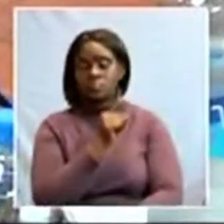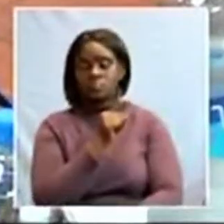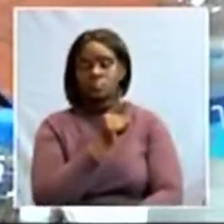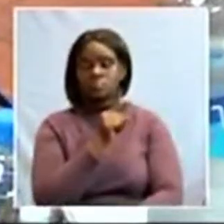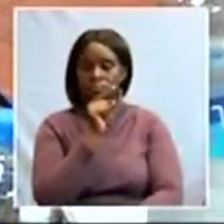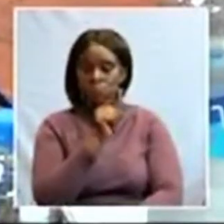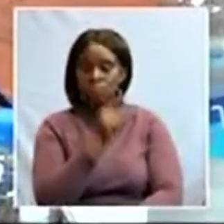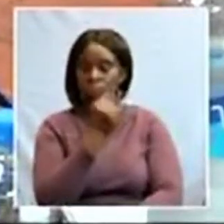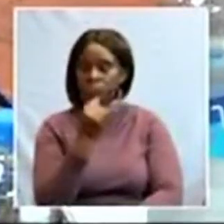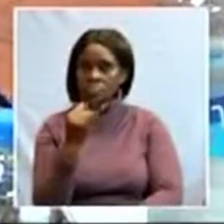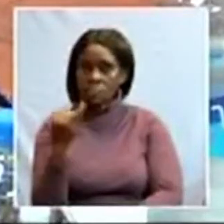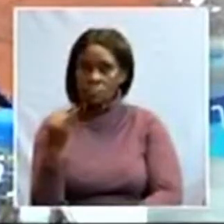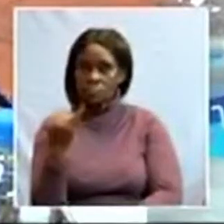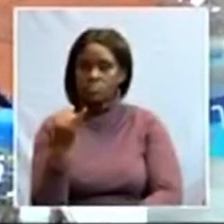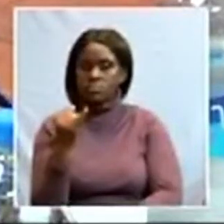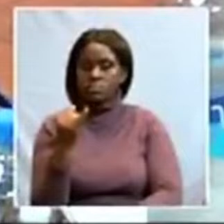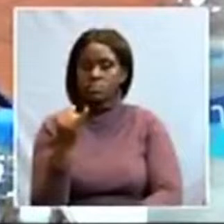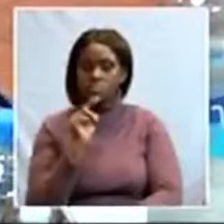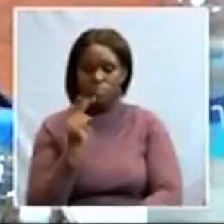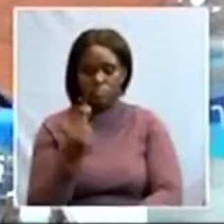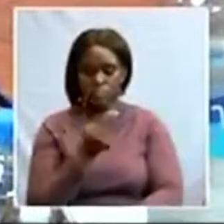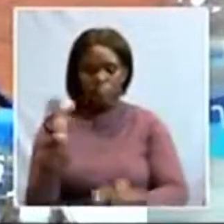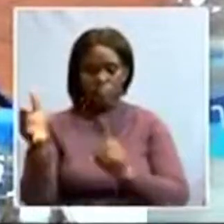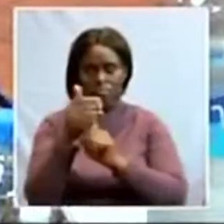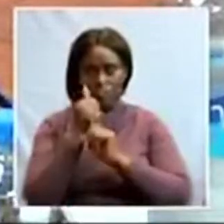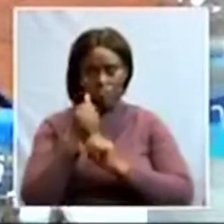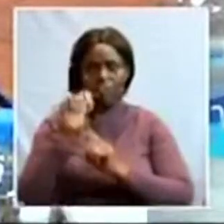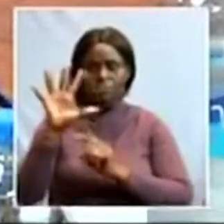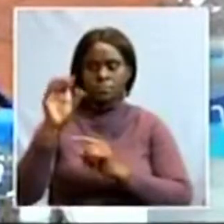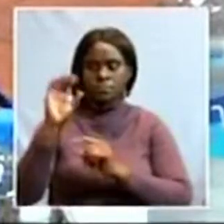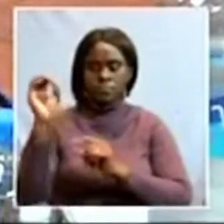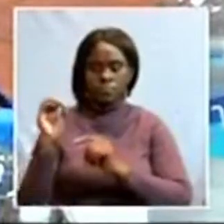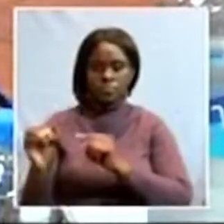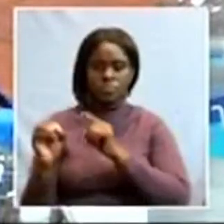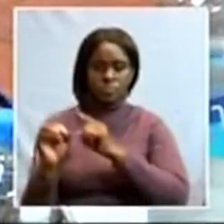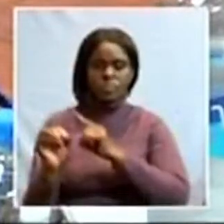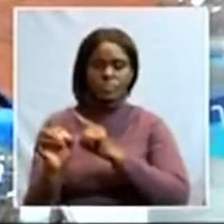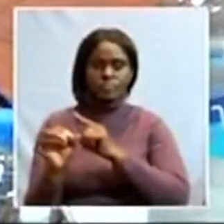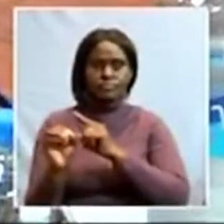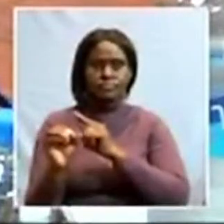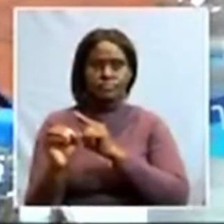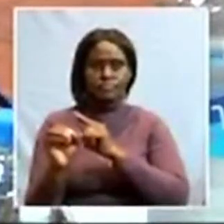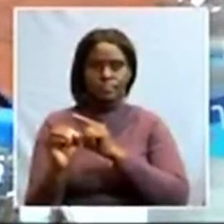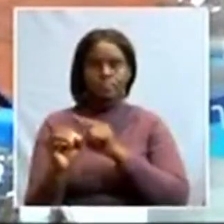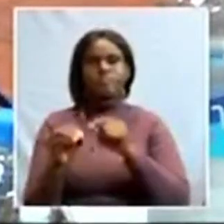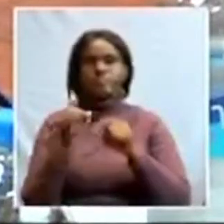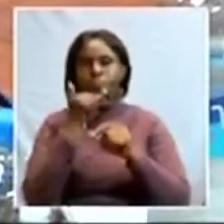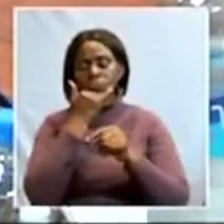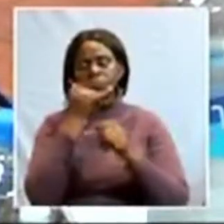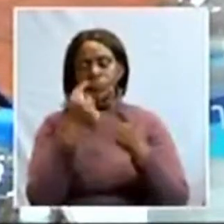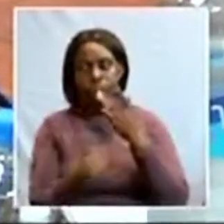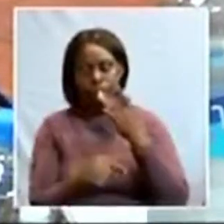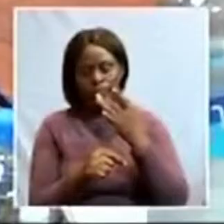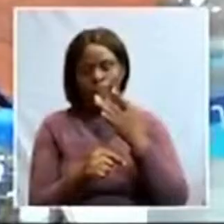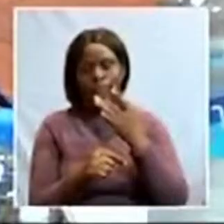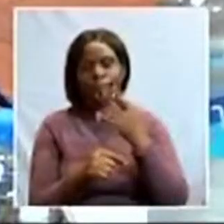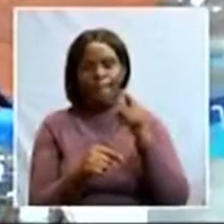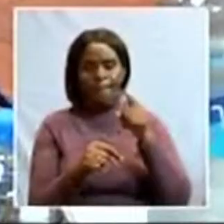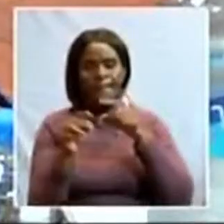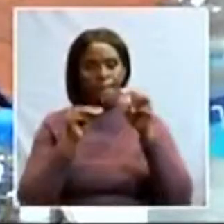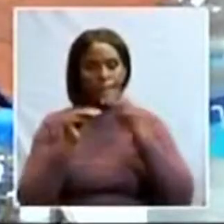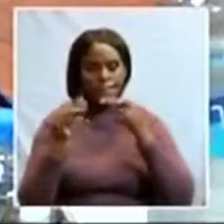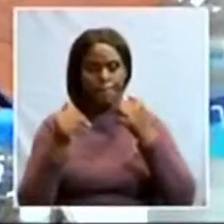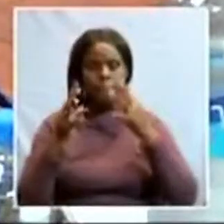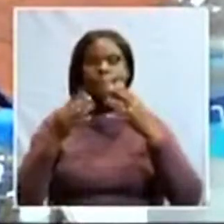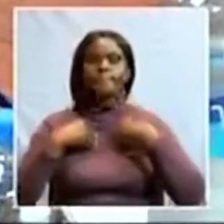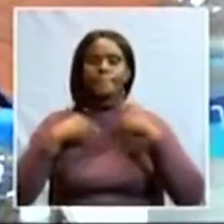On this item, we achieved 50%. Cause of query: management wishes